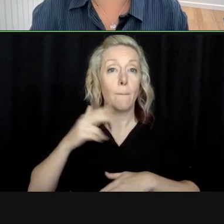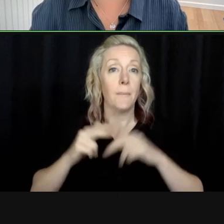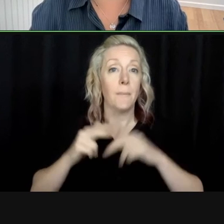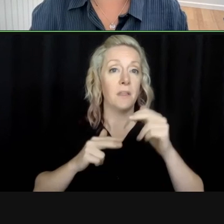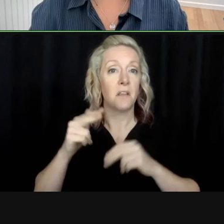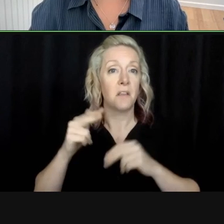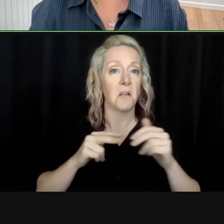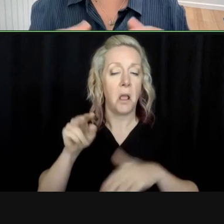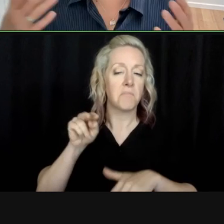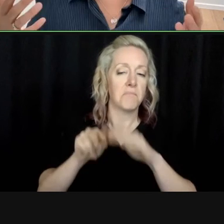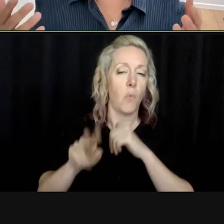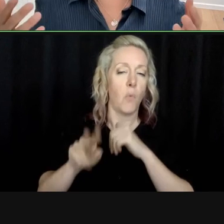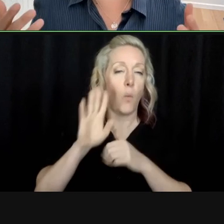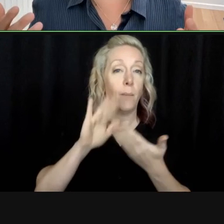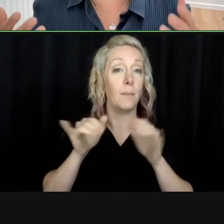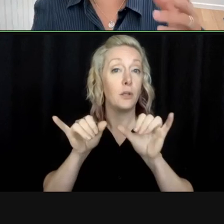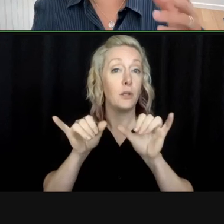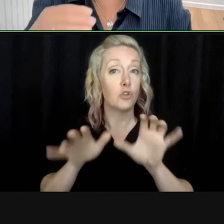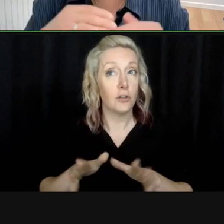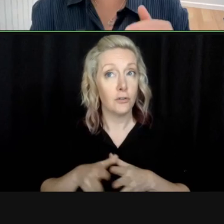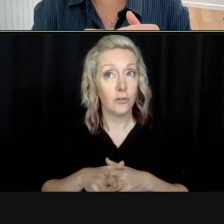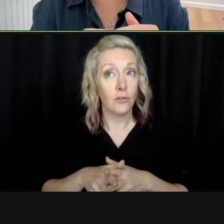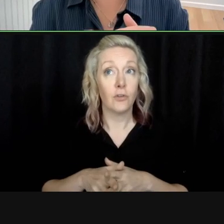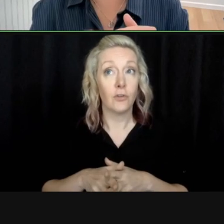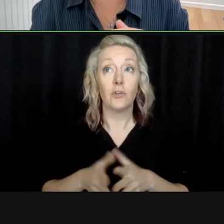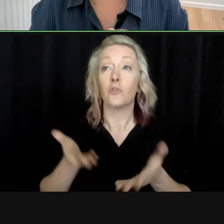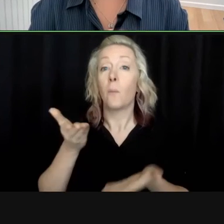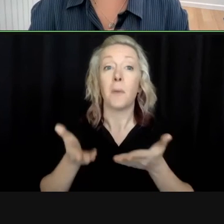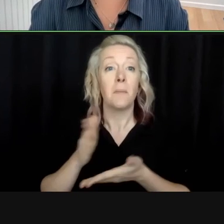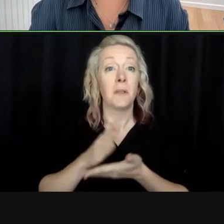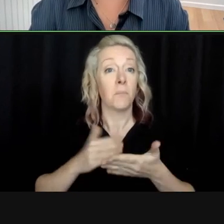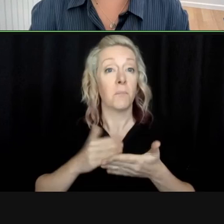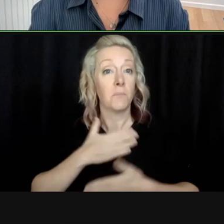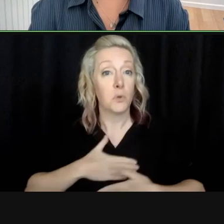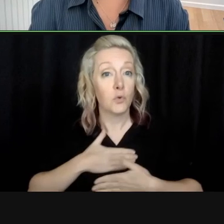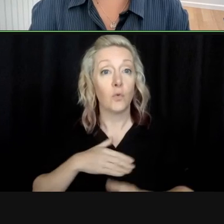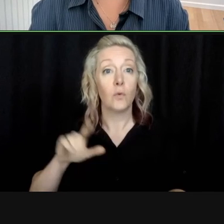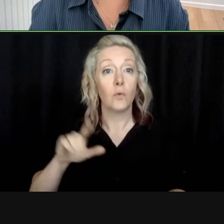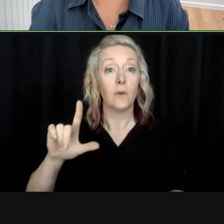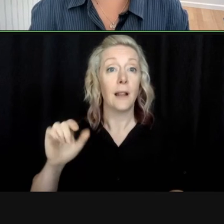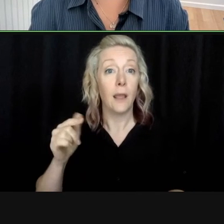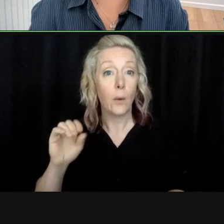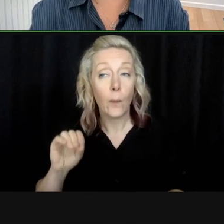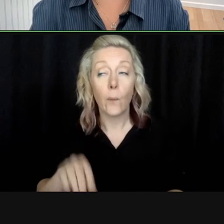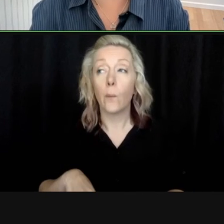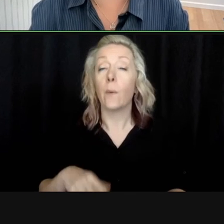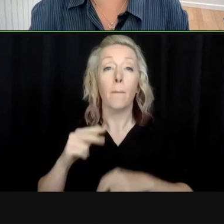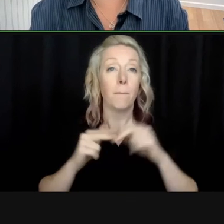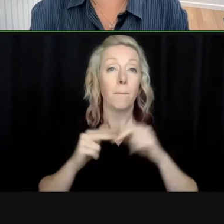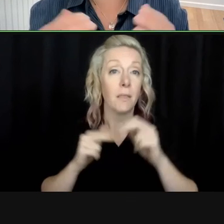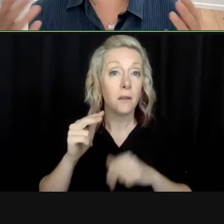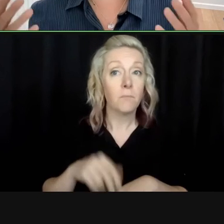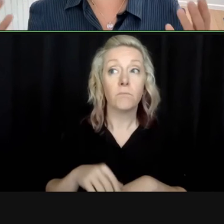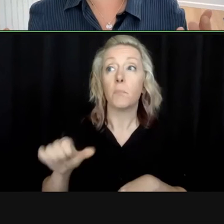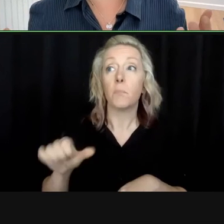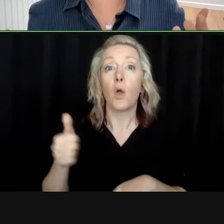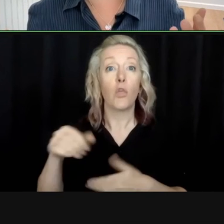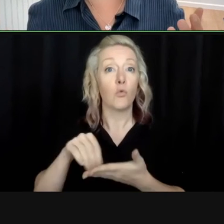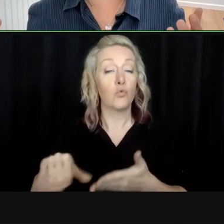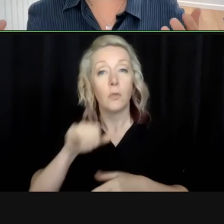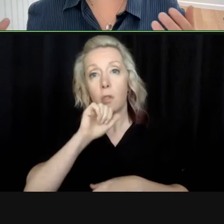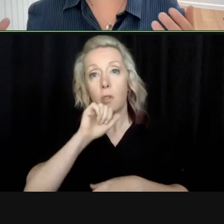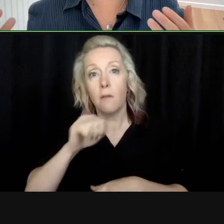engineer someday. So maybe it's going to be Legos or building blocks. For other kids, it might be me. I've known kids that just